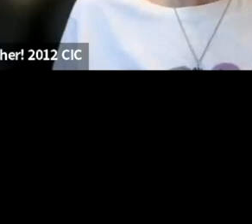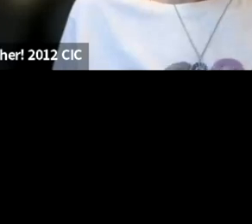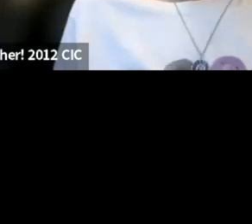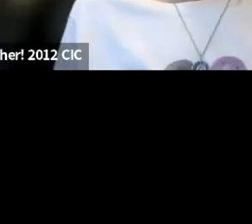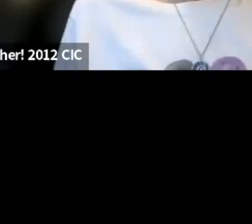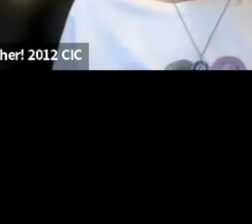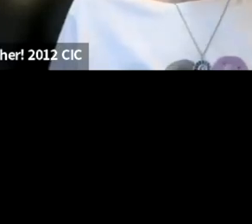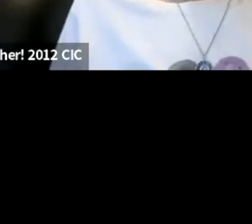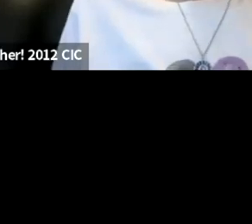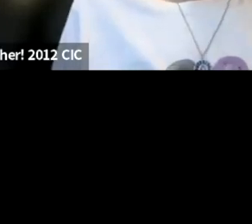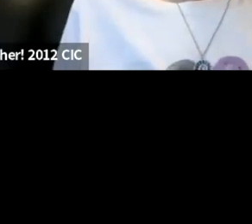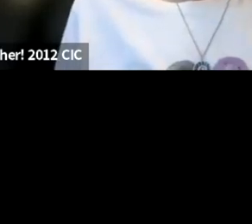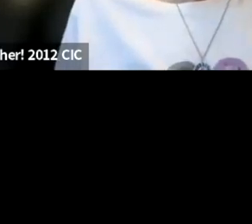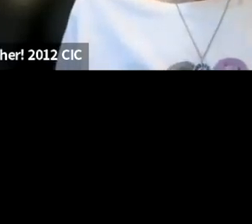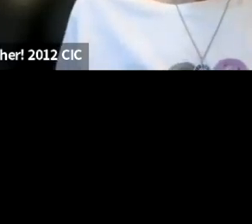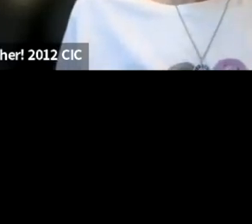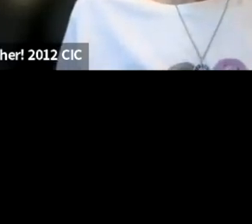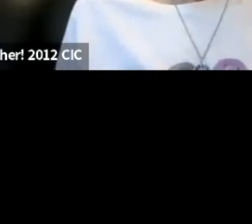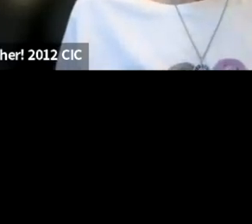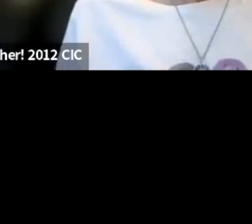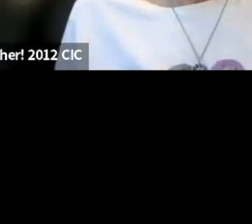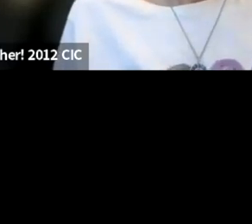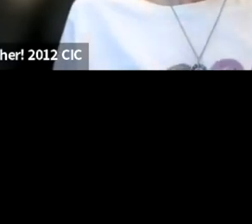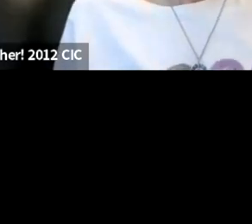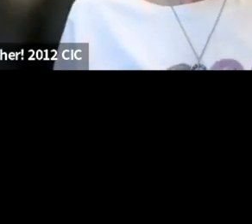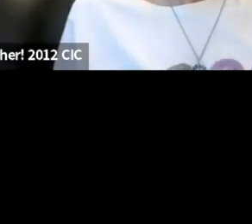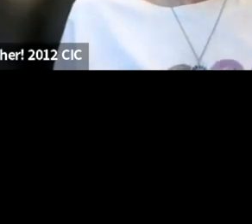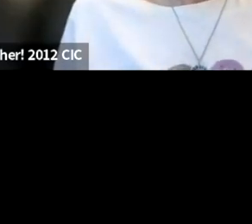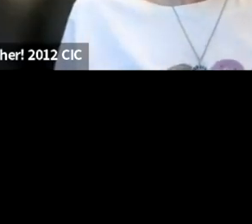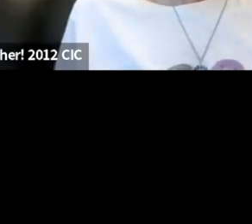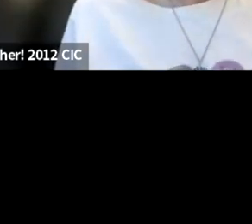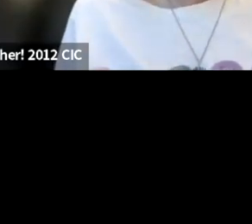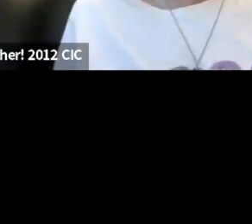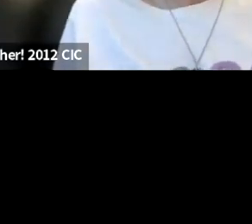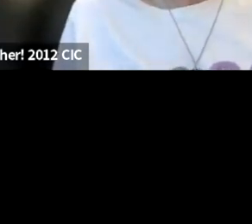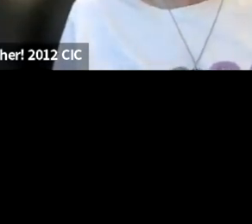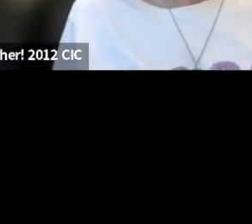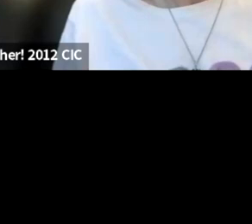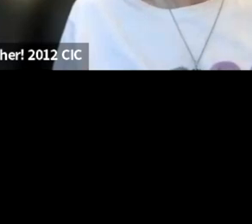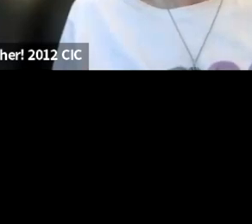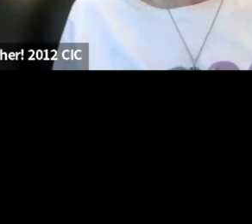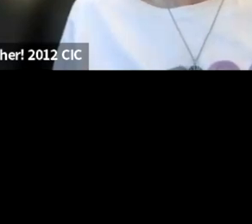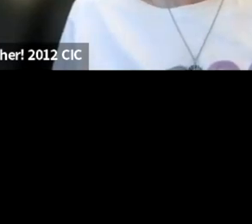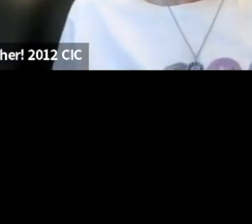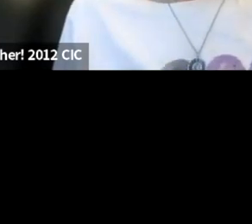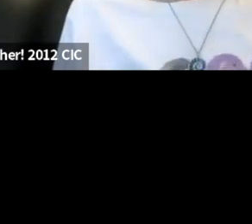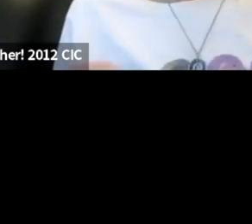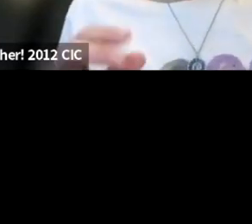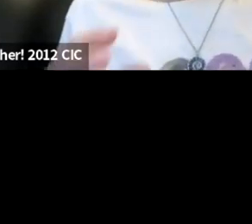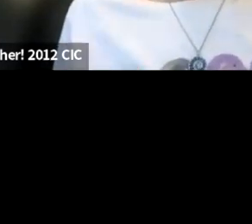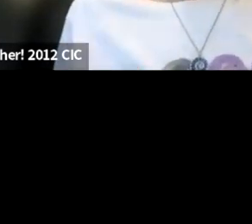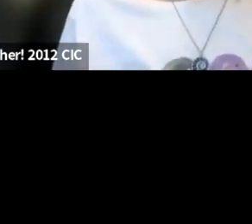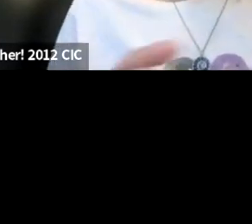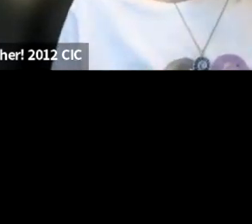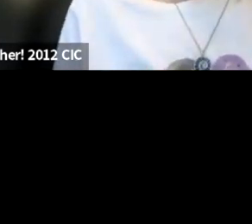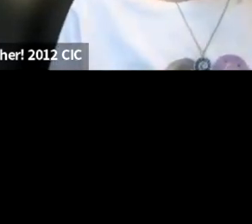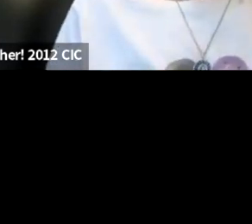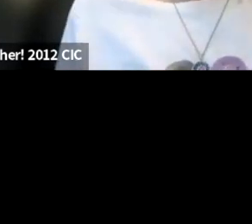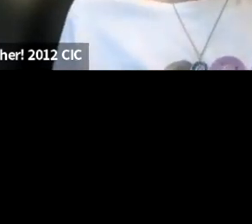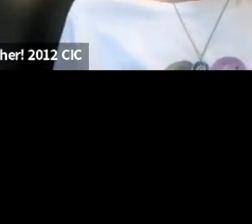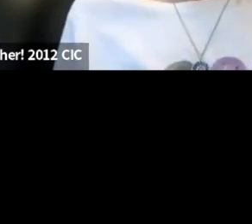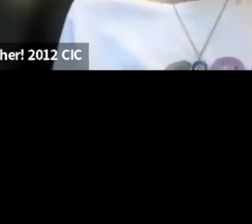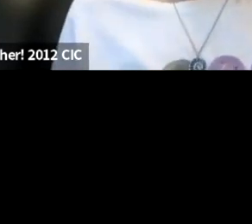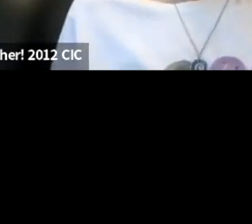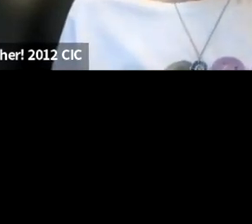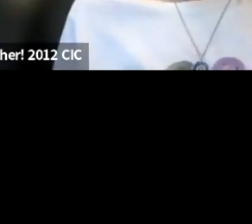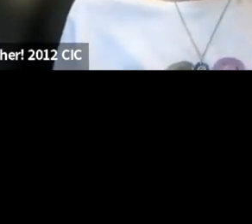us, about what makes our open exhibition different. And the key thing that makes it different is we guarantee to include